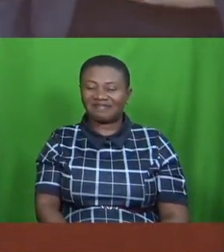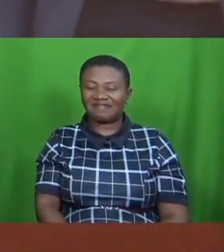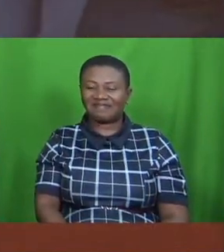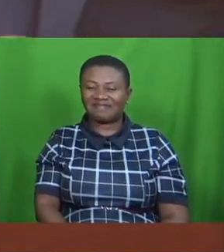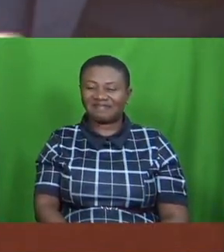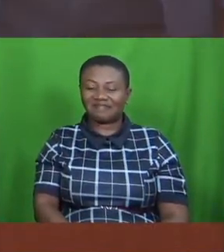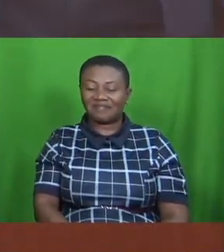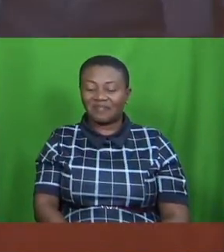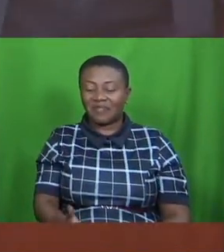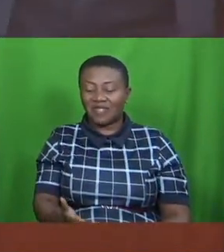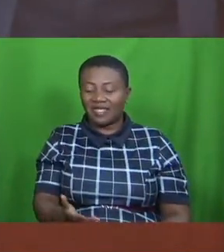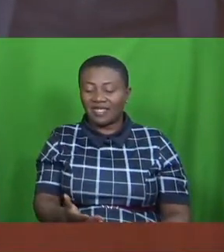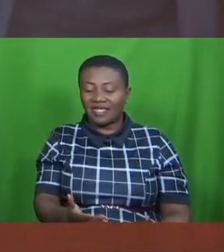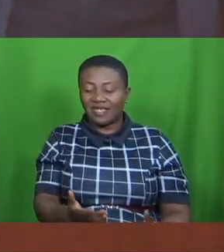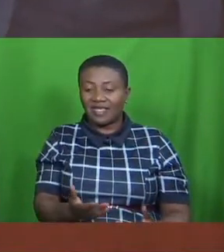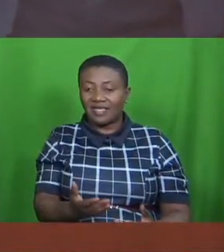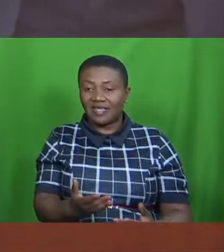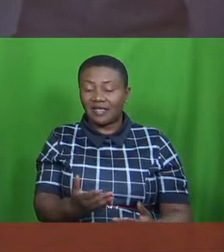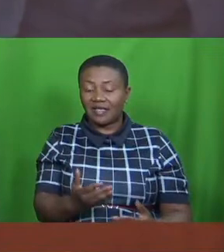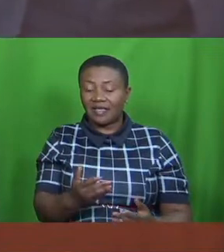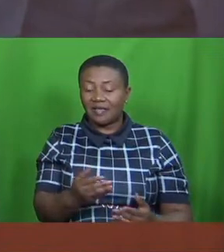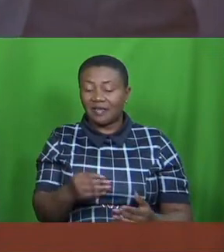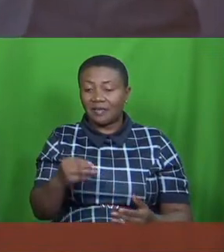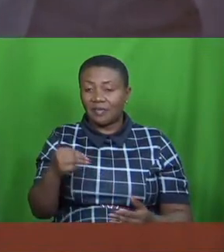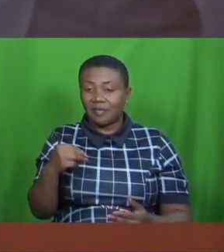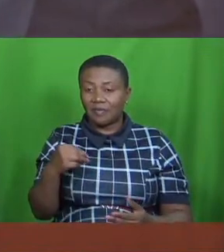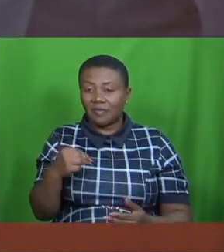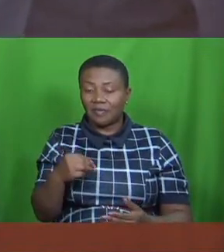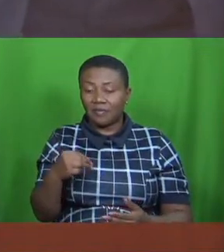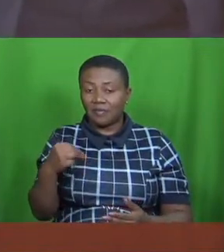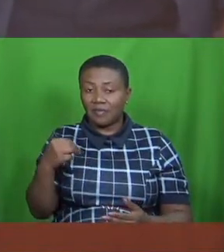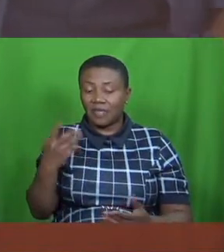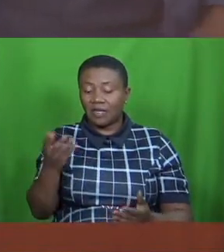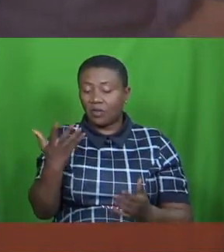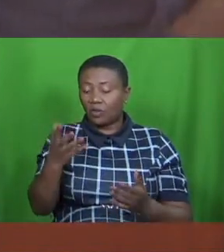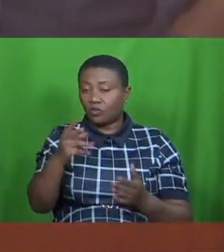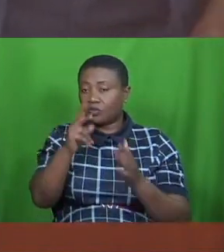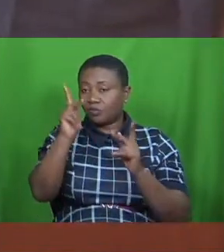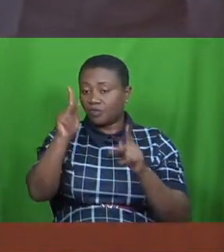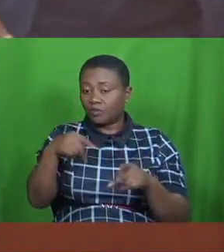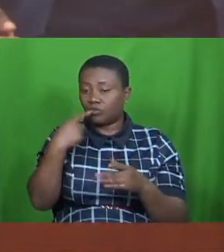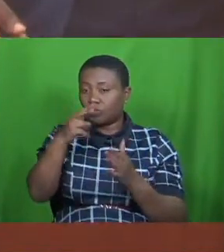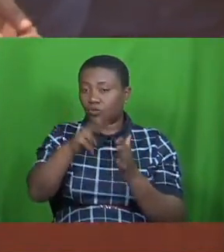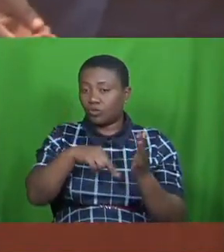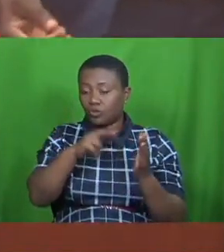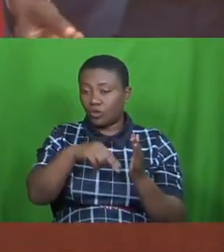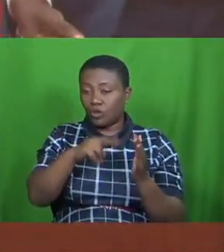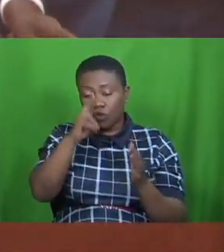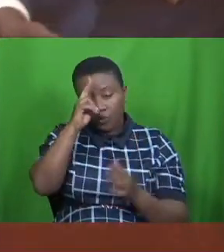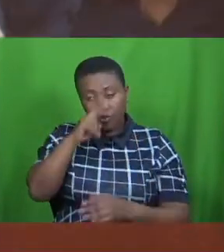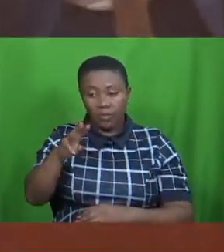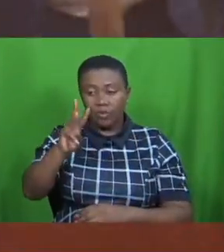delivered by Honorable Woyomi. Am I right? Yes, please.